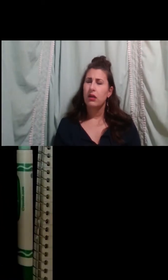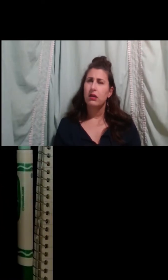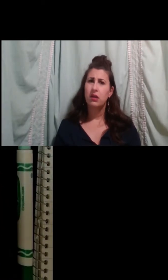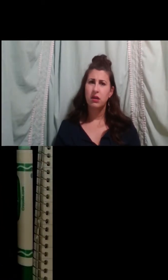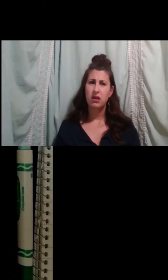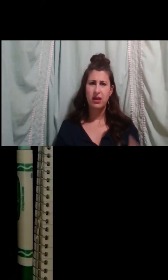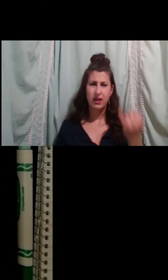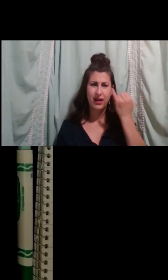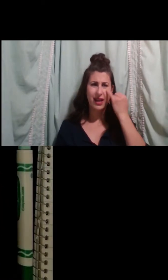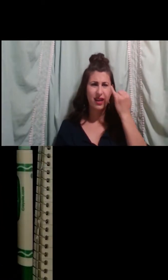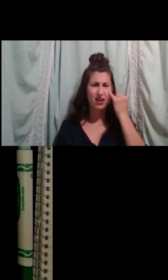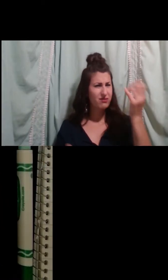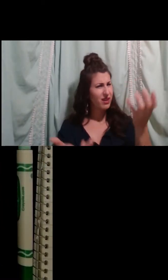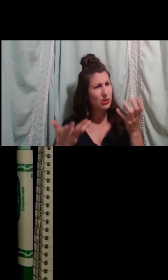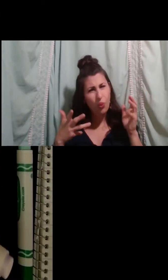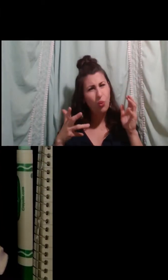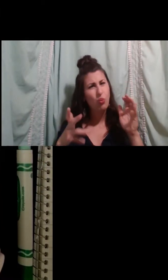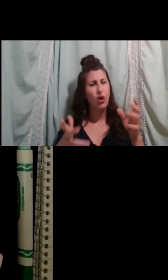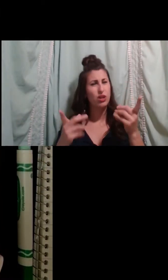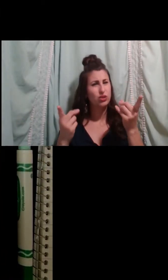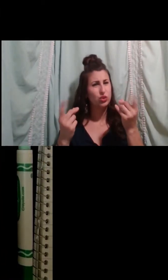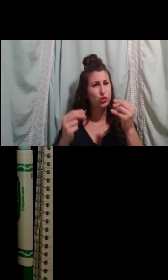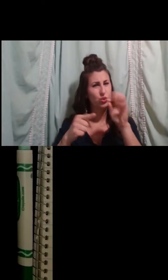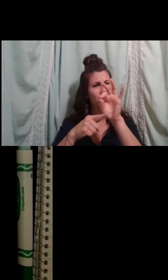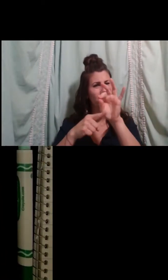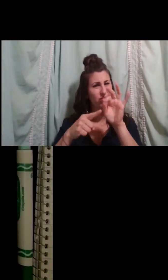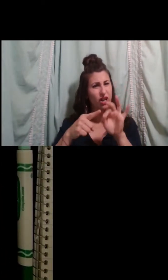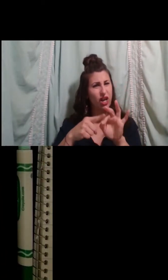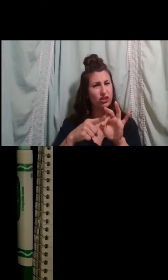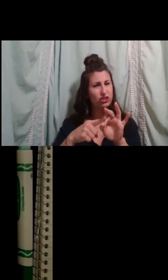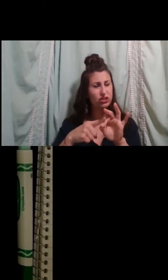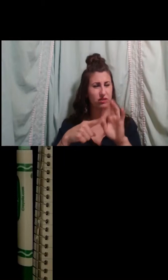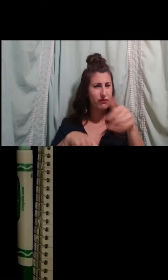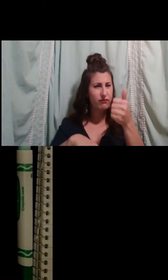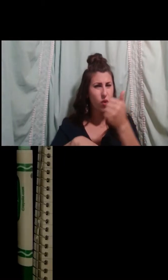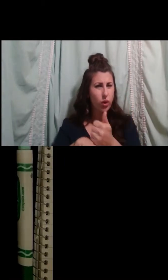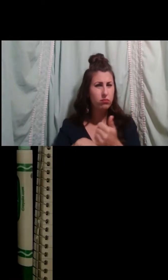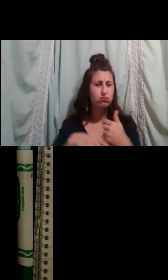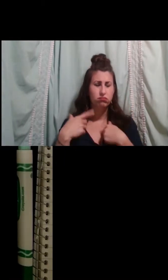Okay, well, let's look at it if I didn't want to do it in fraction form.